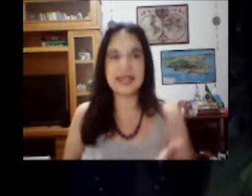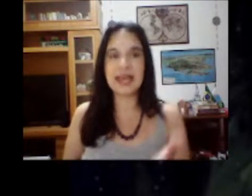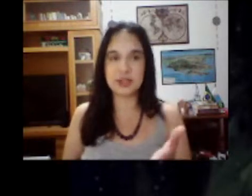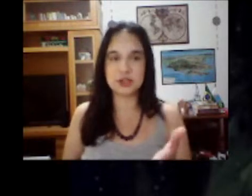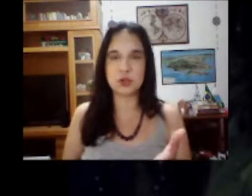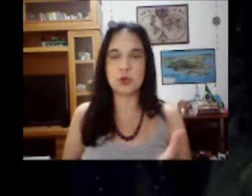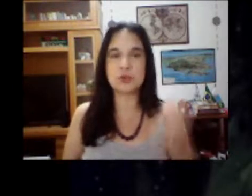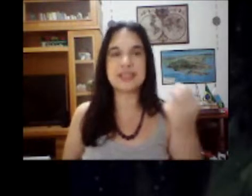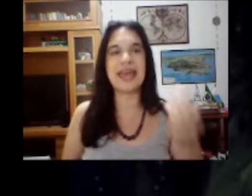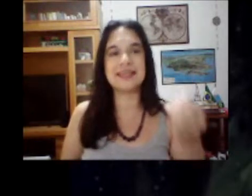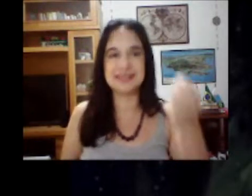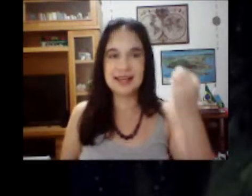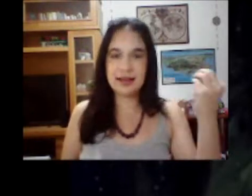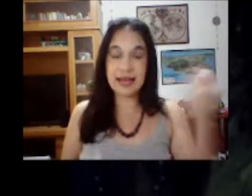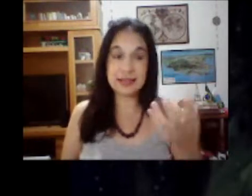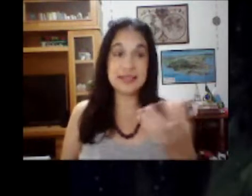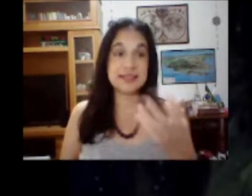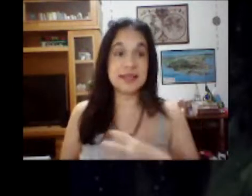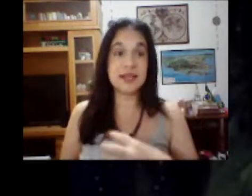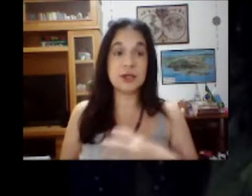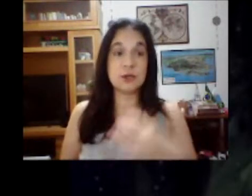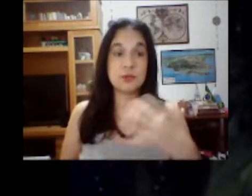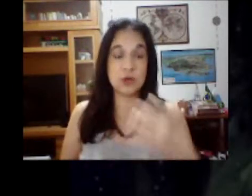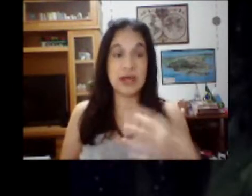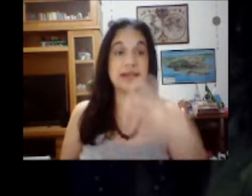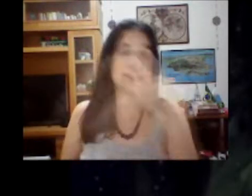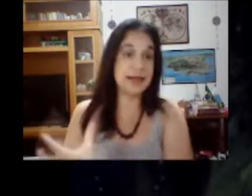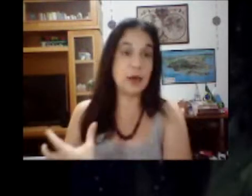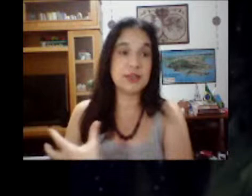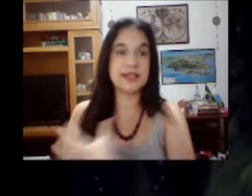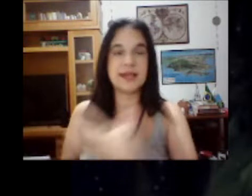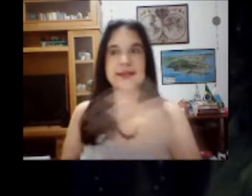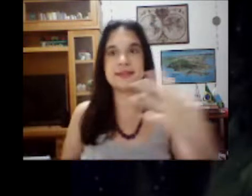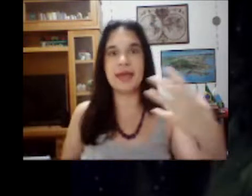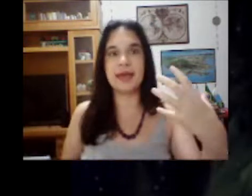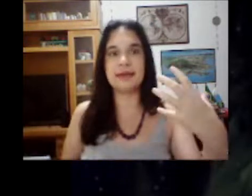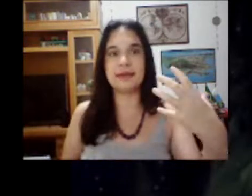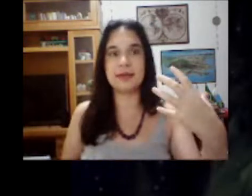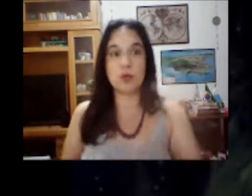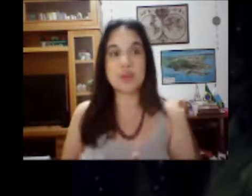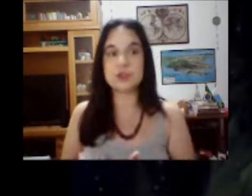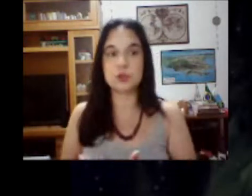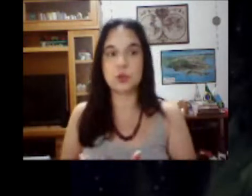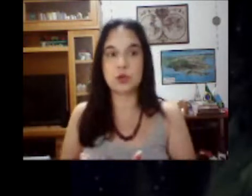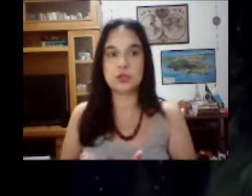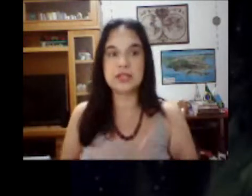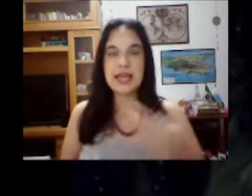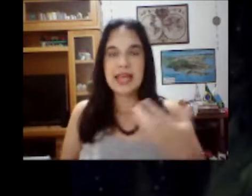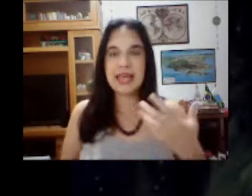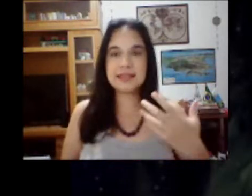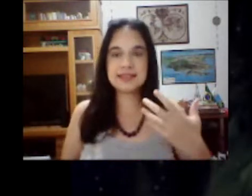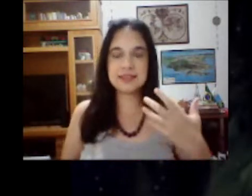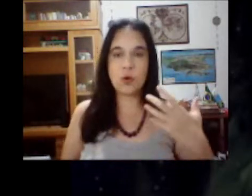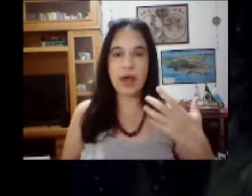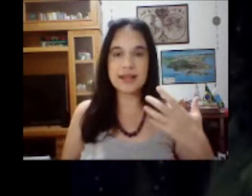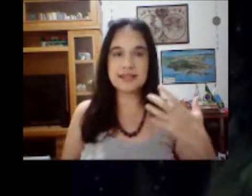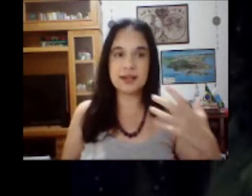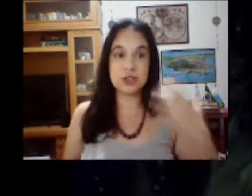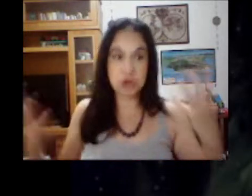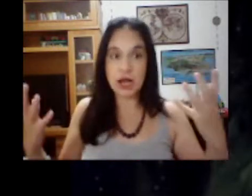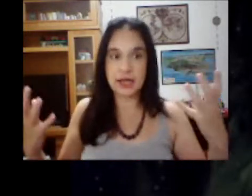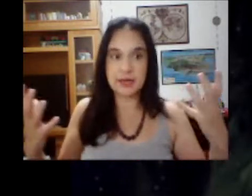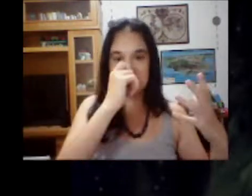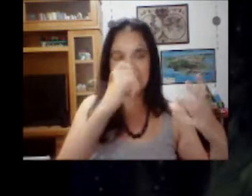only 10 years old, and at least here for us nowadays and in the Western world, it's